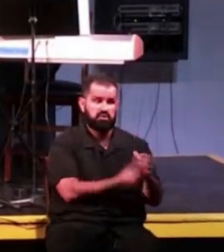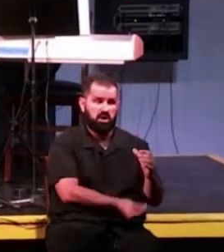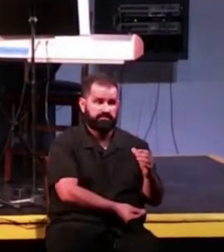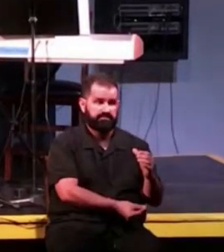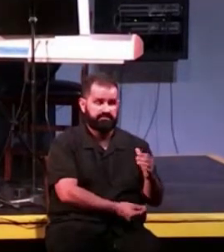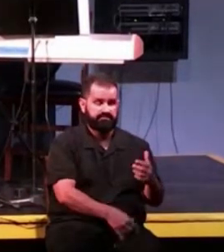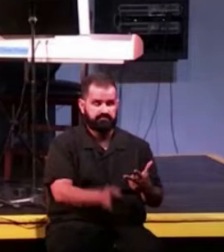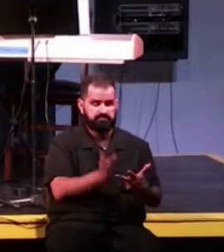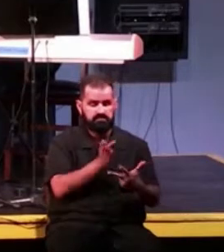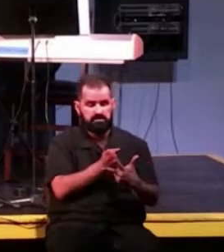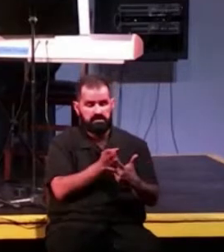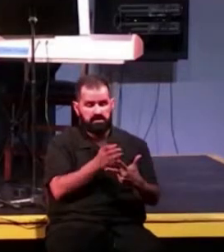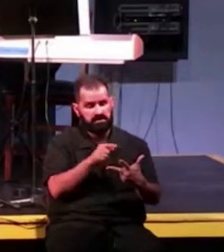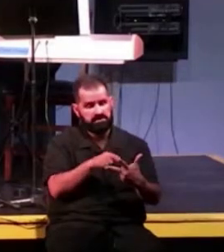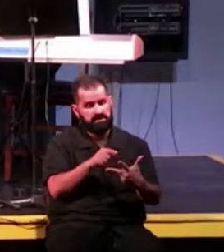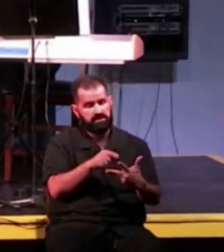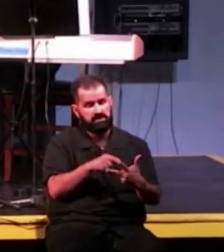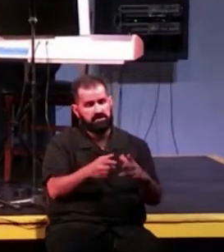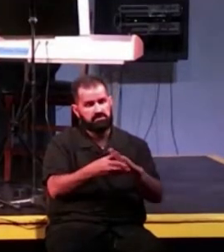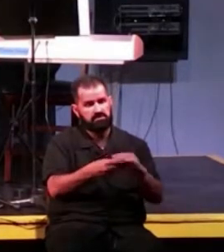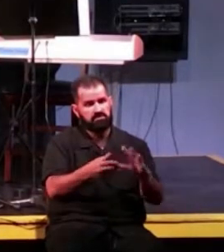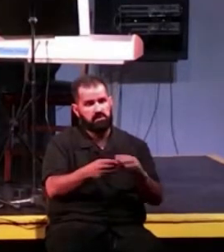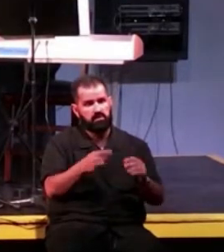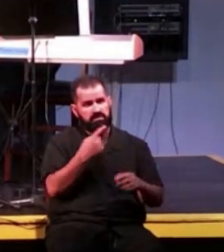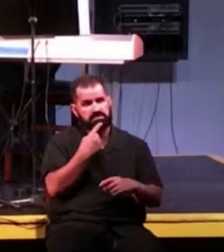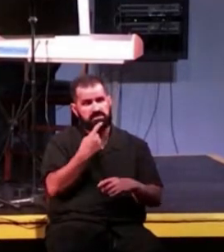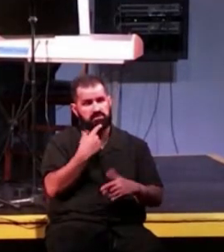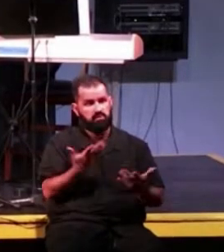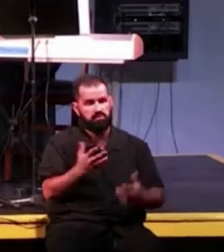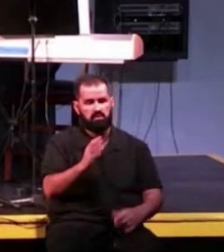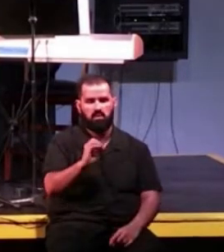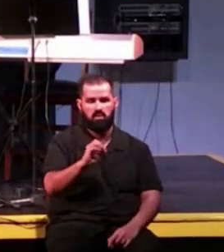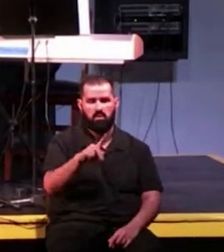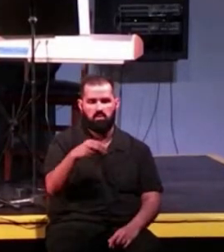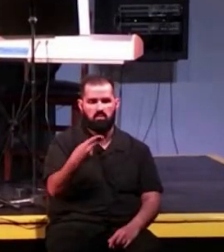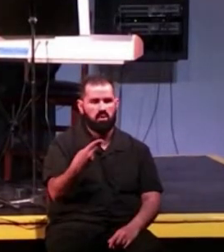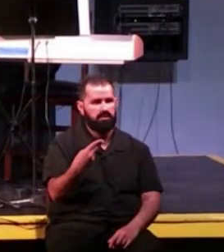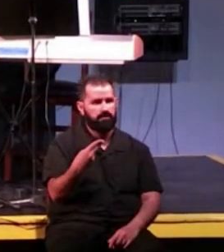The second person the Bible talks about in the story of Ruth is Orpah.